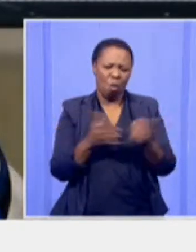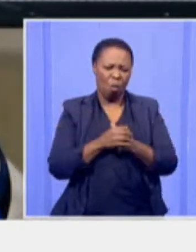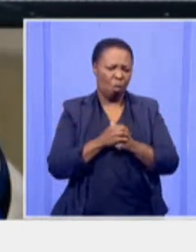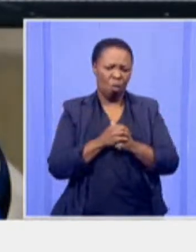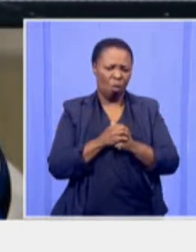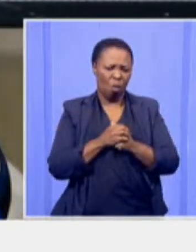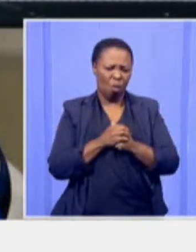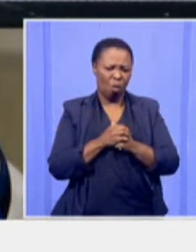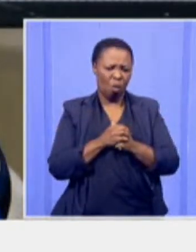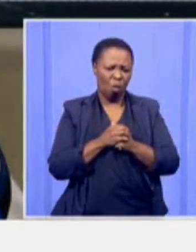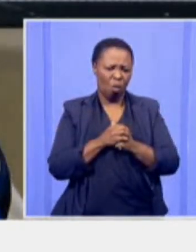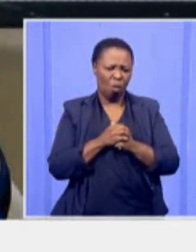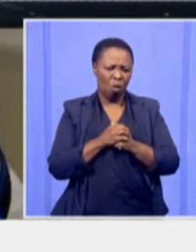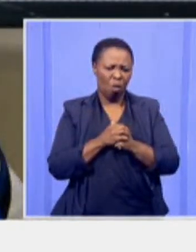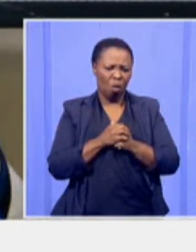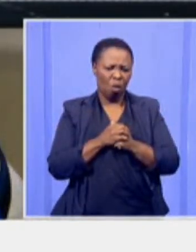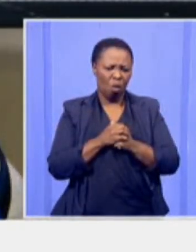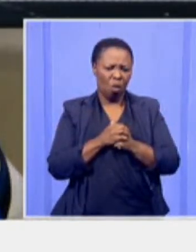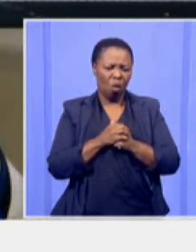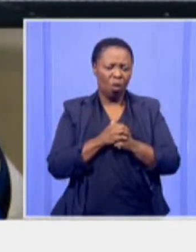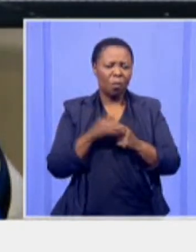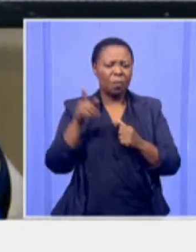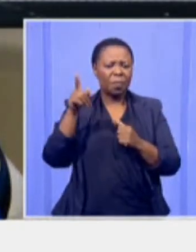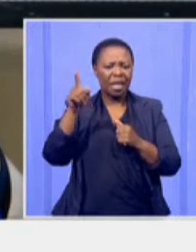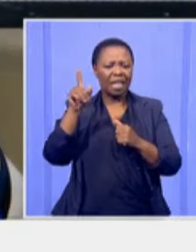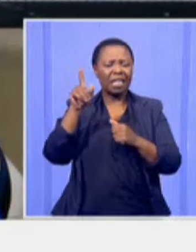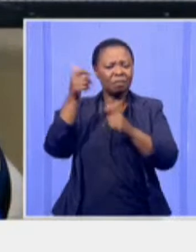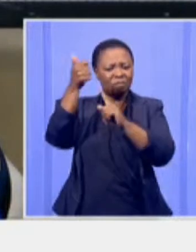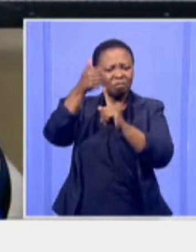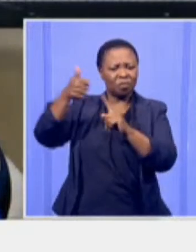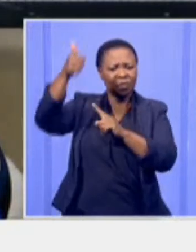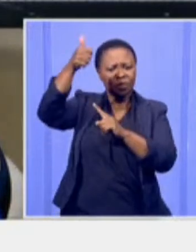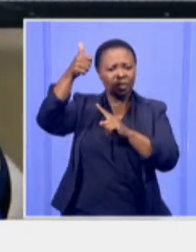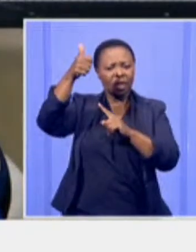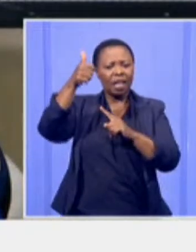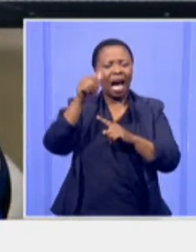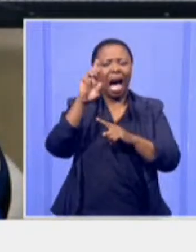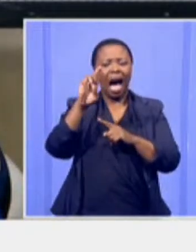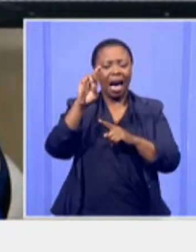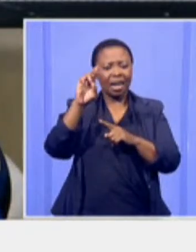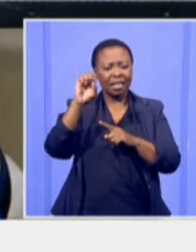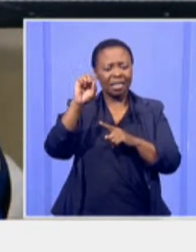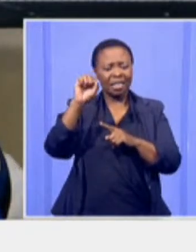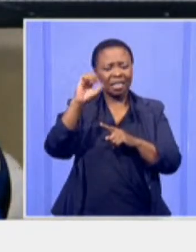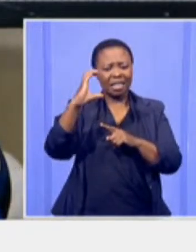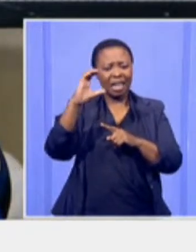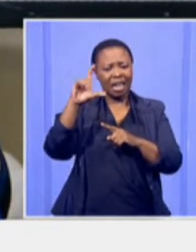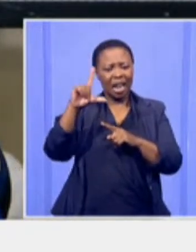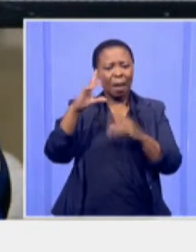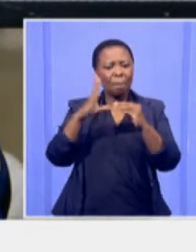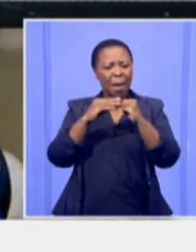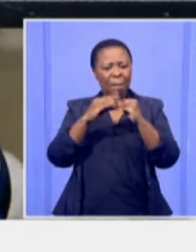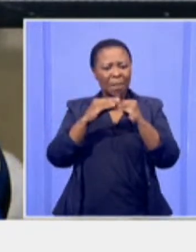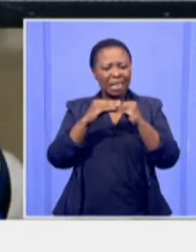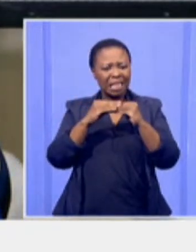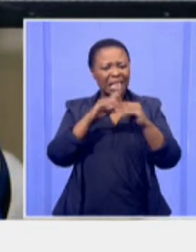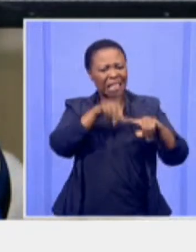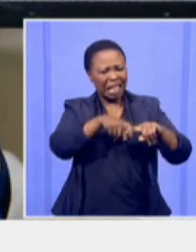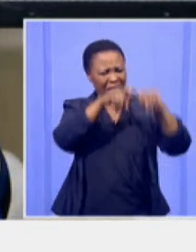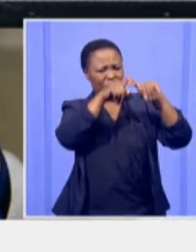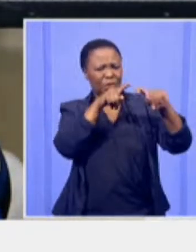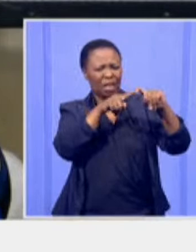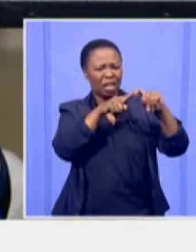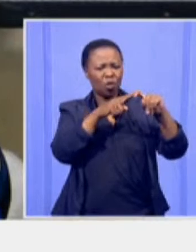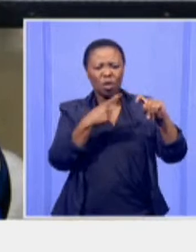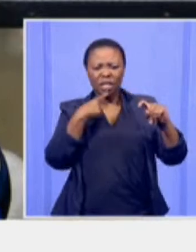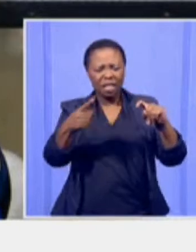The Vice Chancellor has suspended one of the SRC members. And as an SRC, we consider those